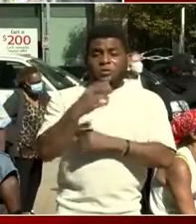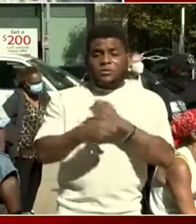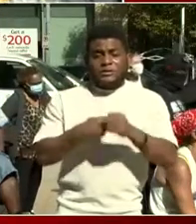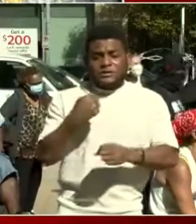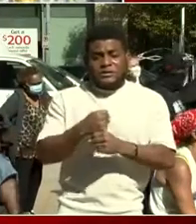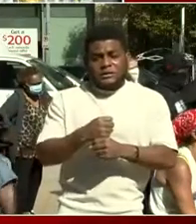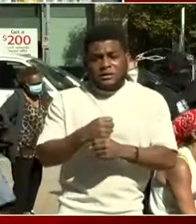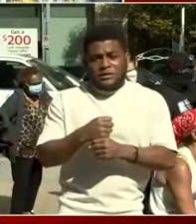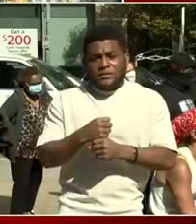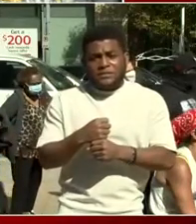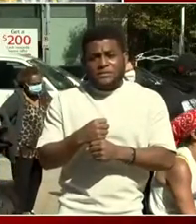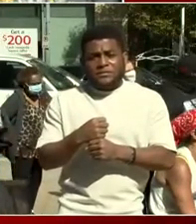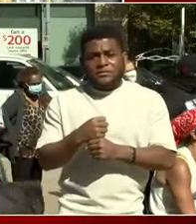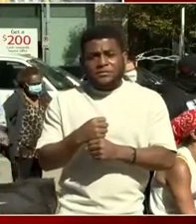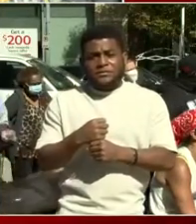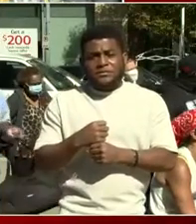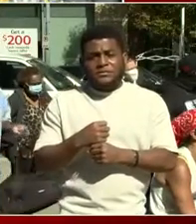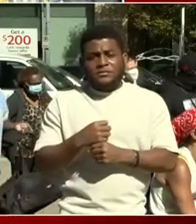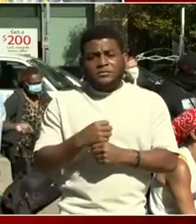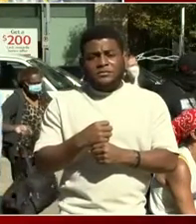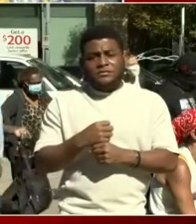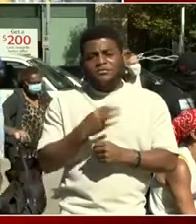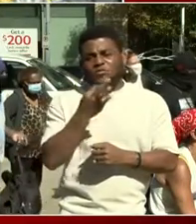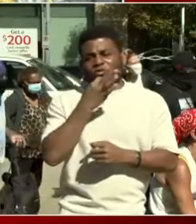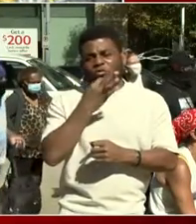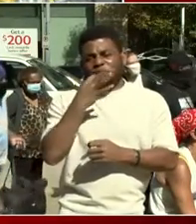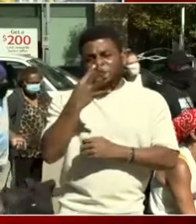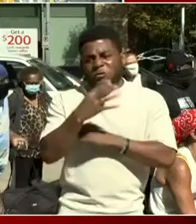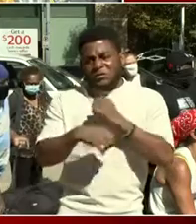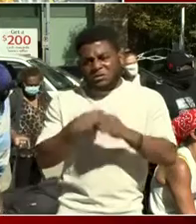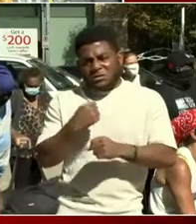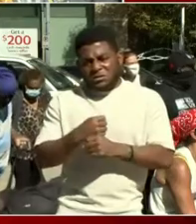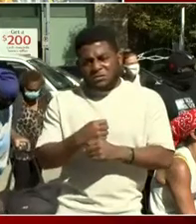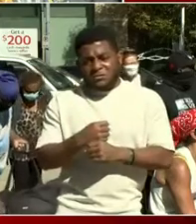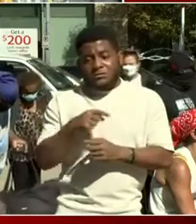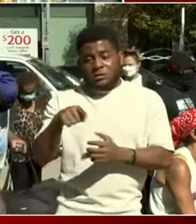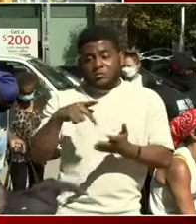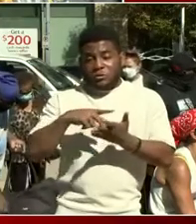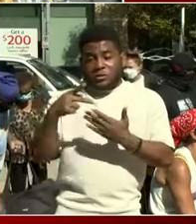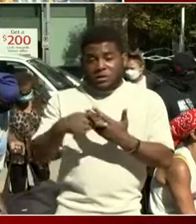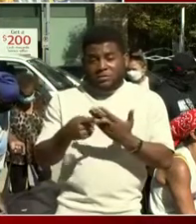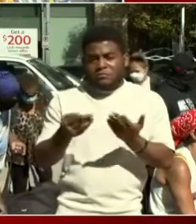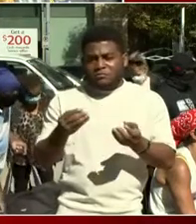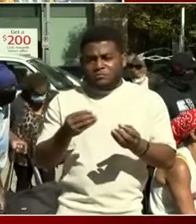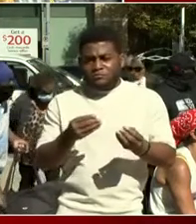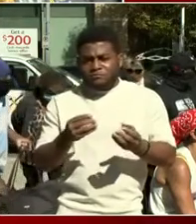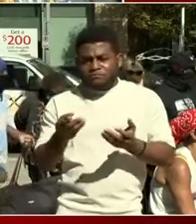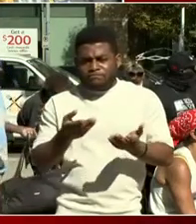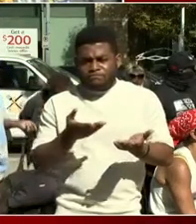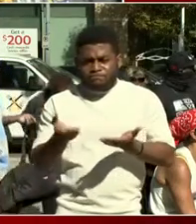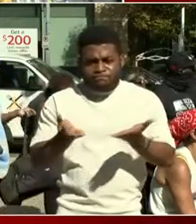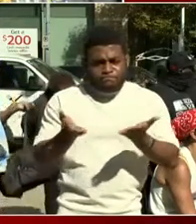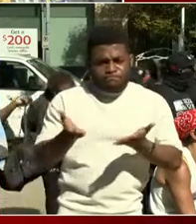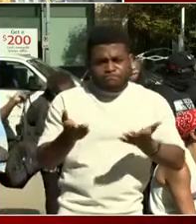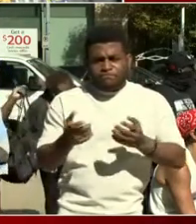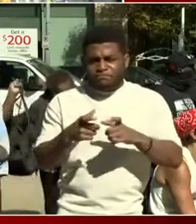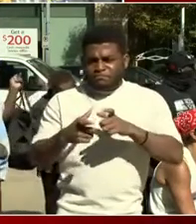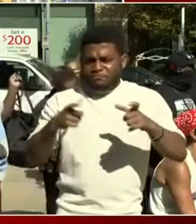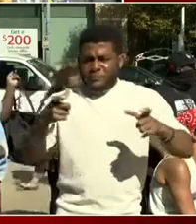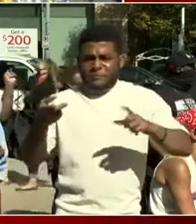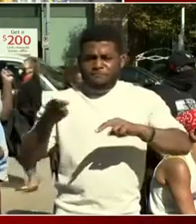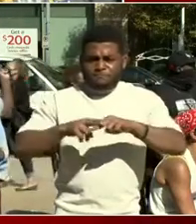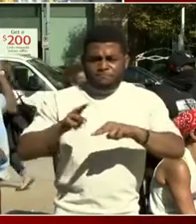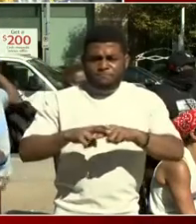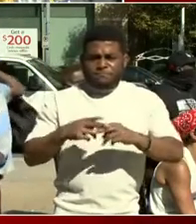4 years, almost 4 years of being in service. We are making a huge infusion of